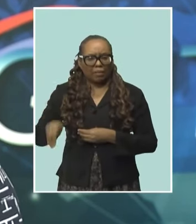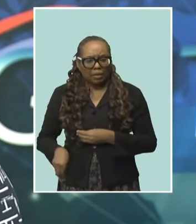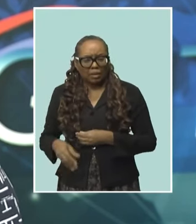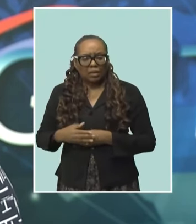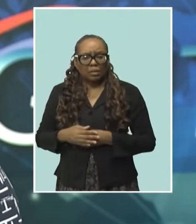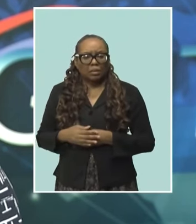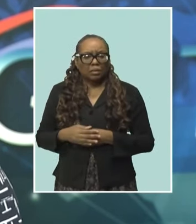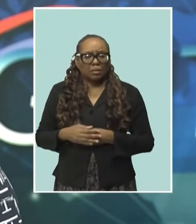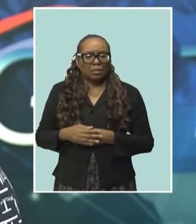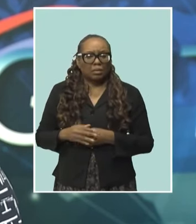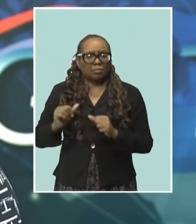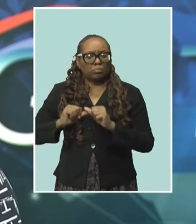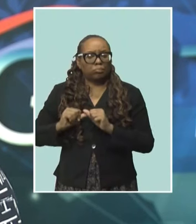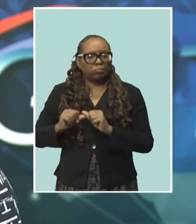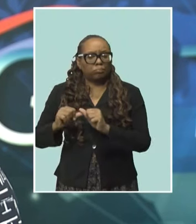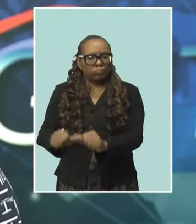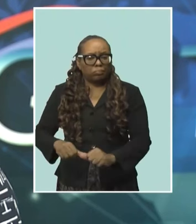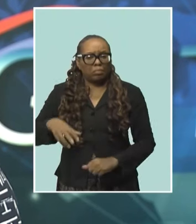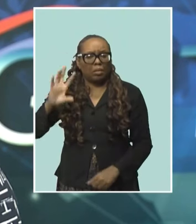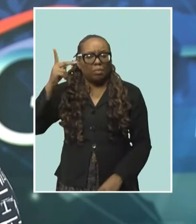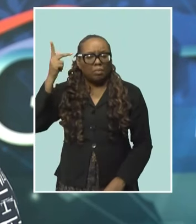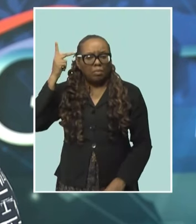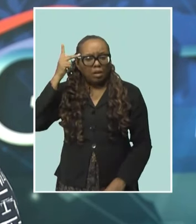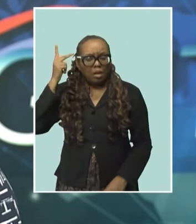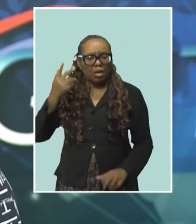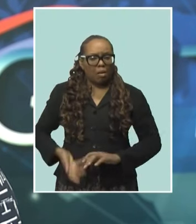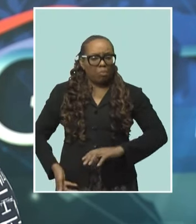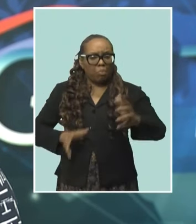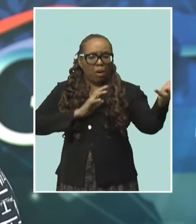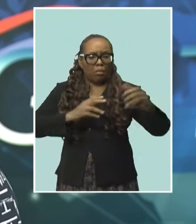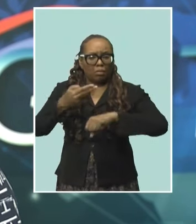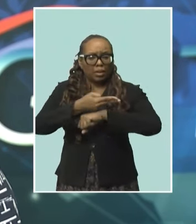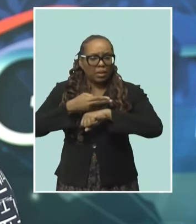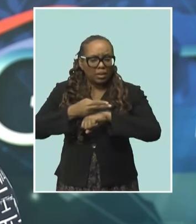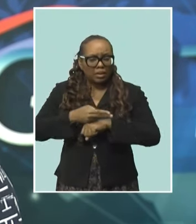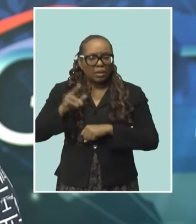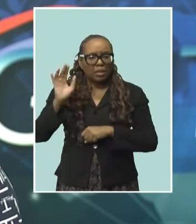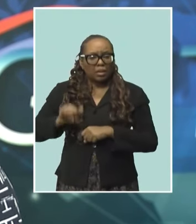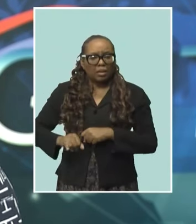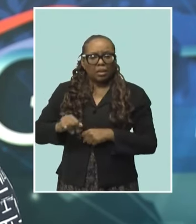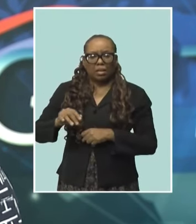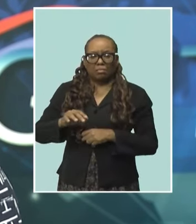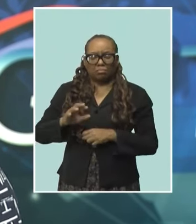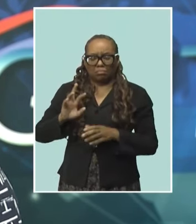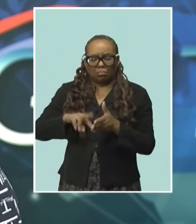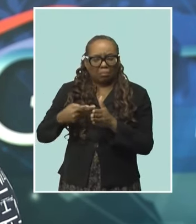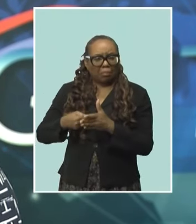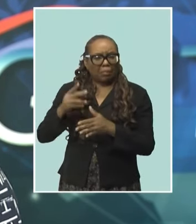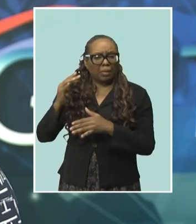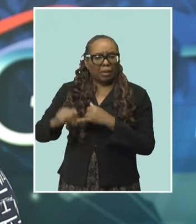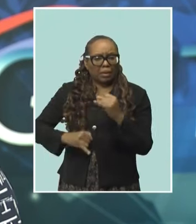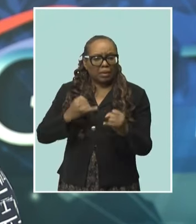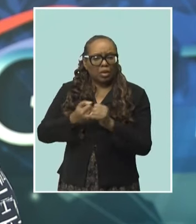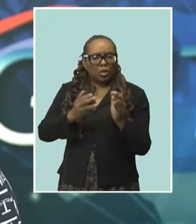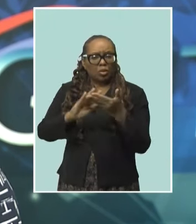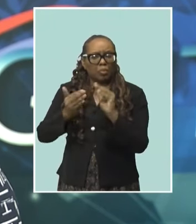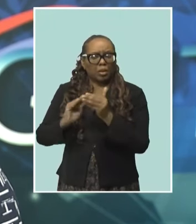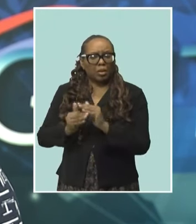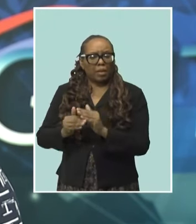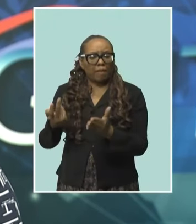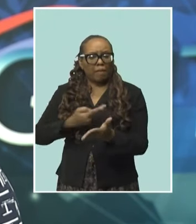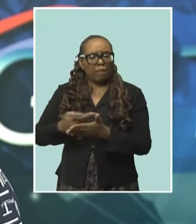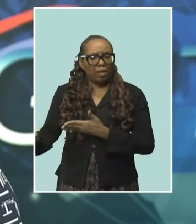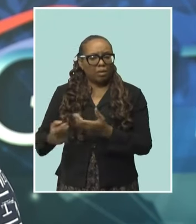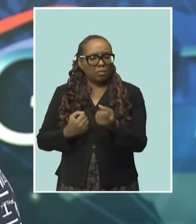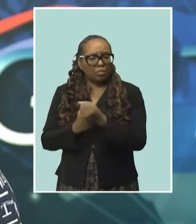Hilary views the ongoing political turmoil in Haiti as evidence of the international community's failure to address the ills brought about by the